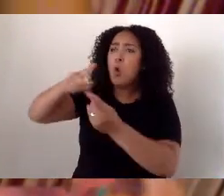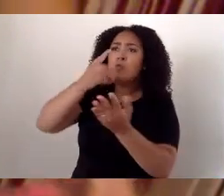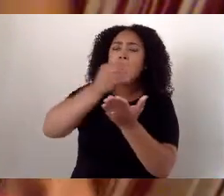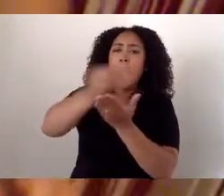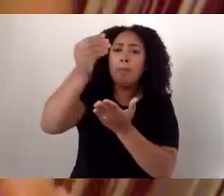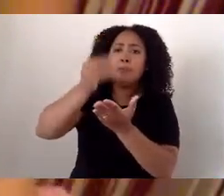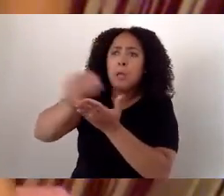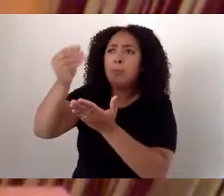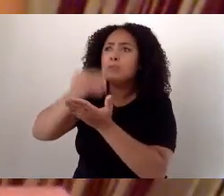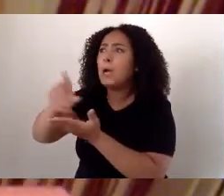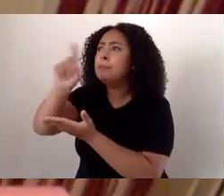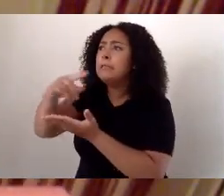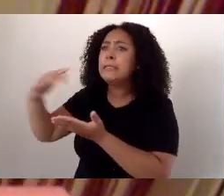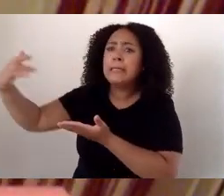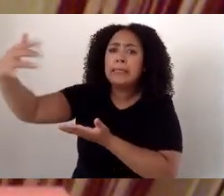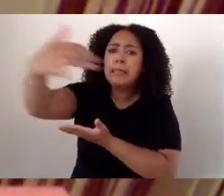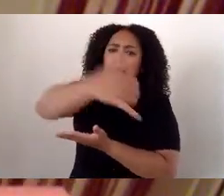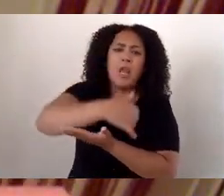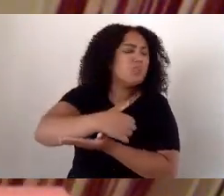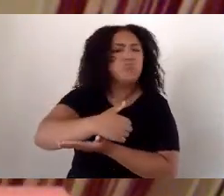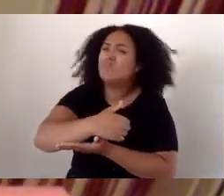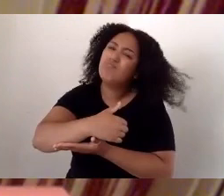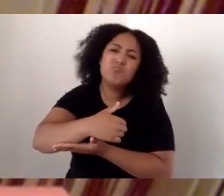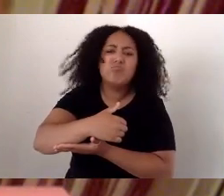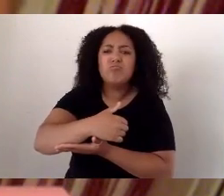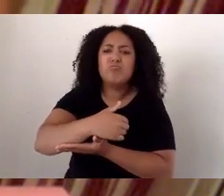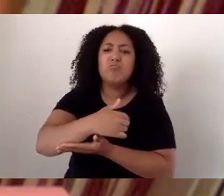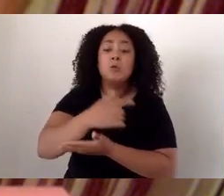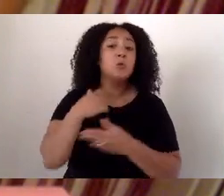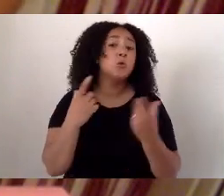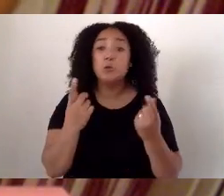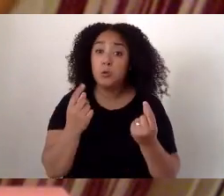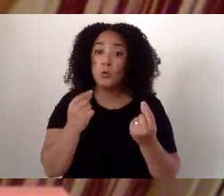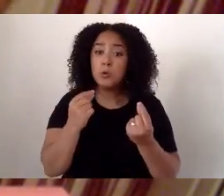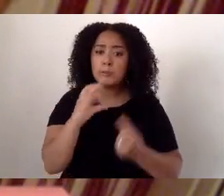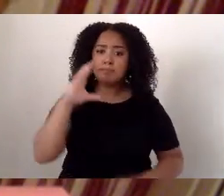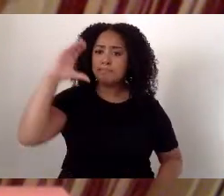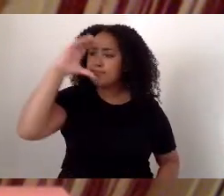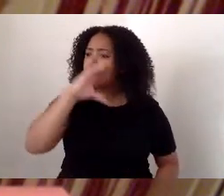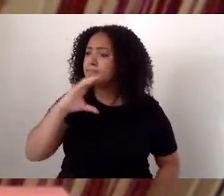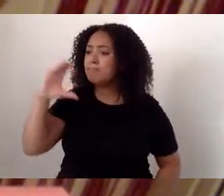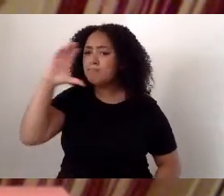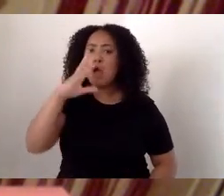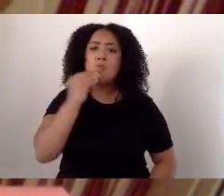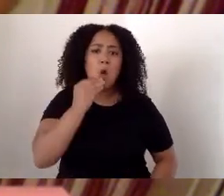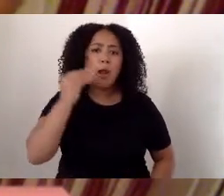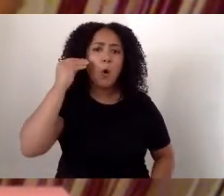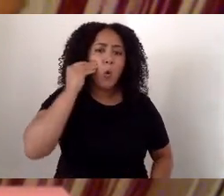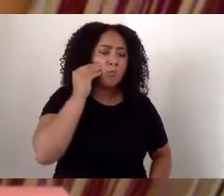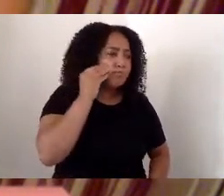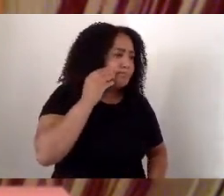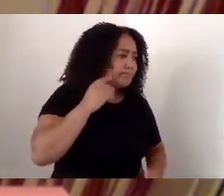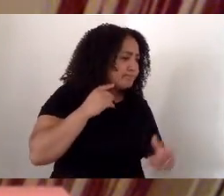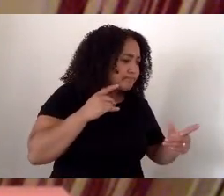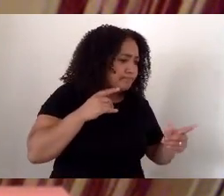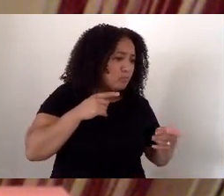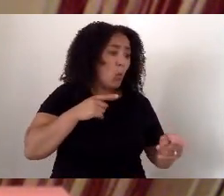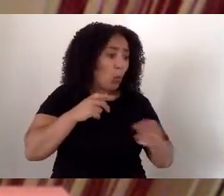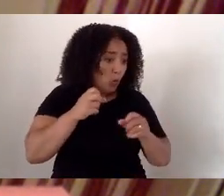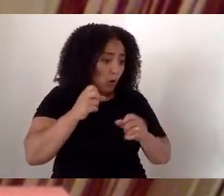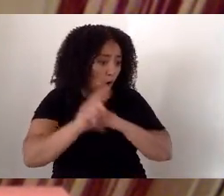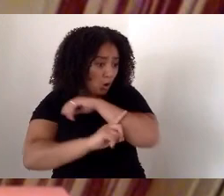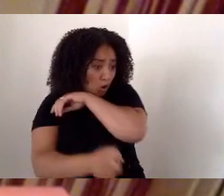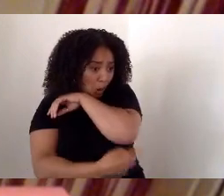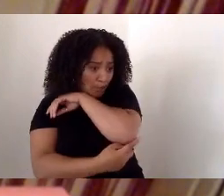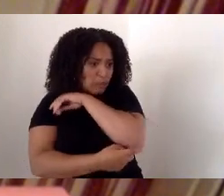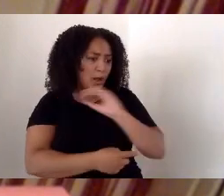for things that maybe I didn't need anymore, or maybe things that were going to end up in the garbage can. And I grabbed all those and